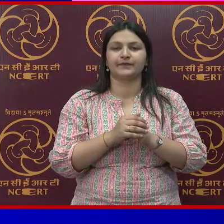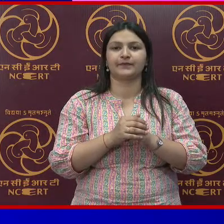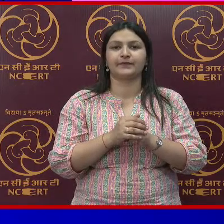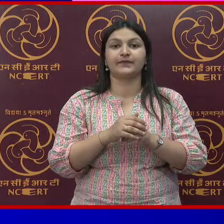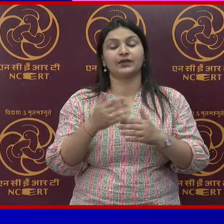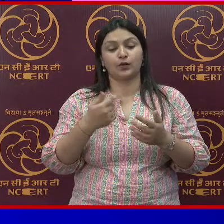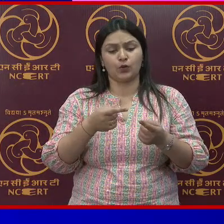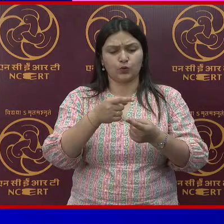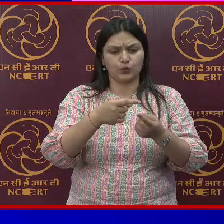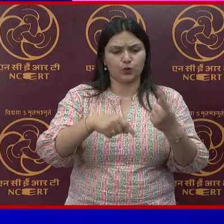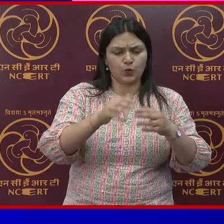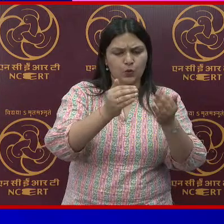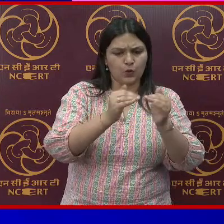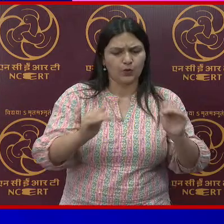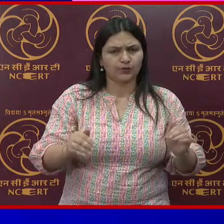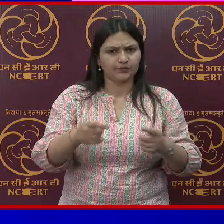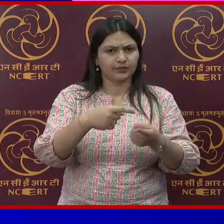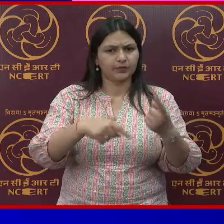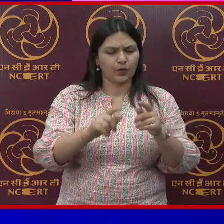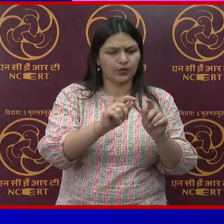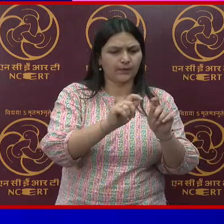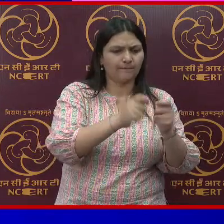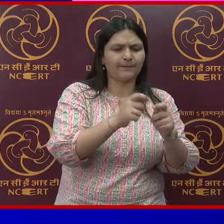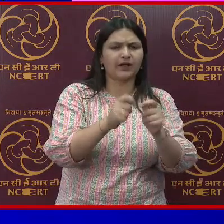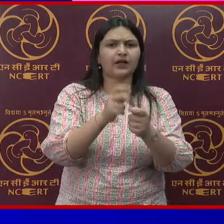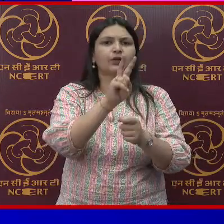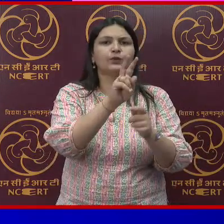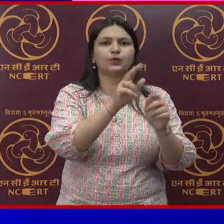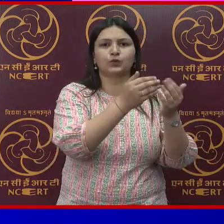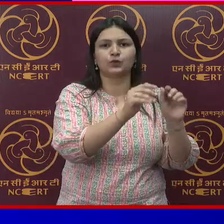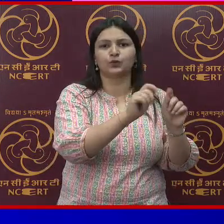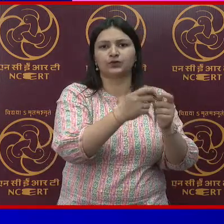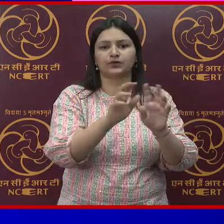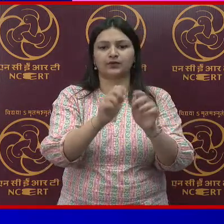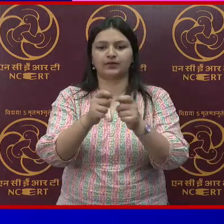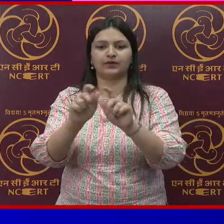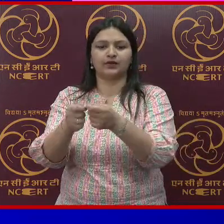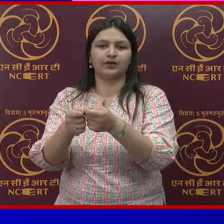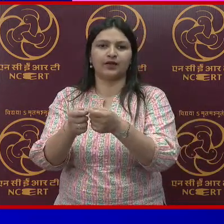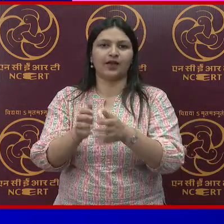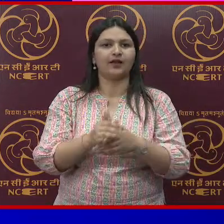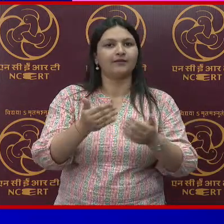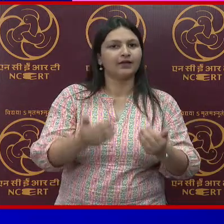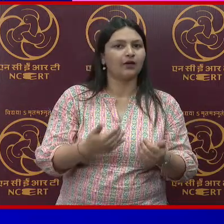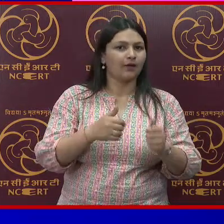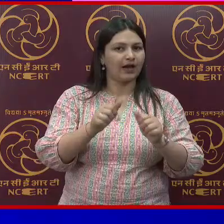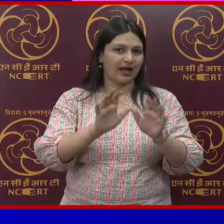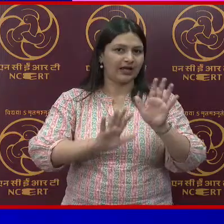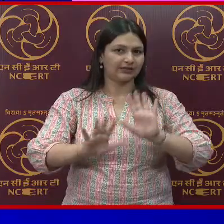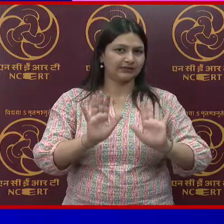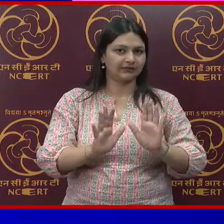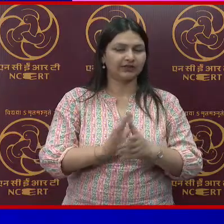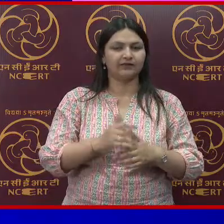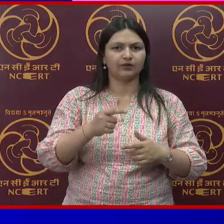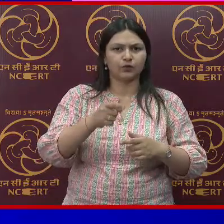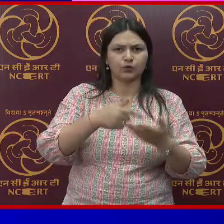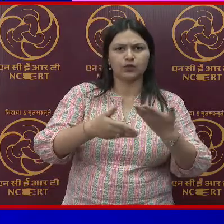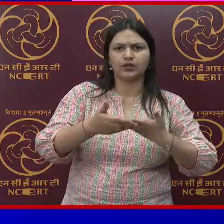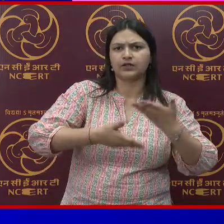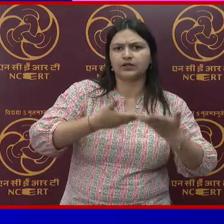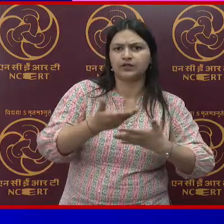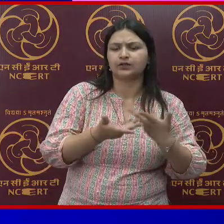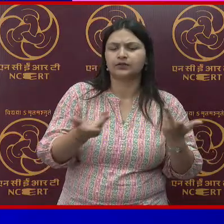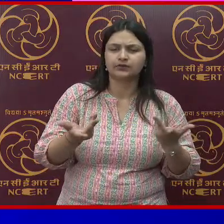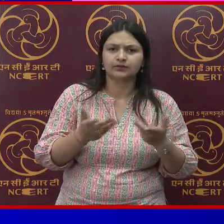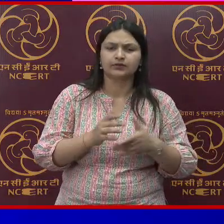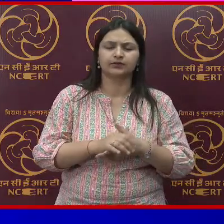child or pair of child, they must know how to converse among themselves. Right, okay, ma'am. so here I am going to teach you how you are going